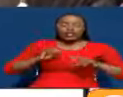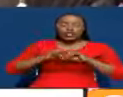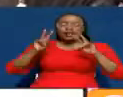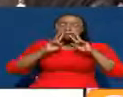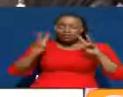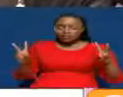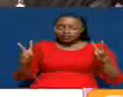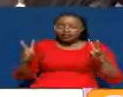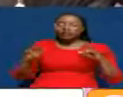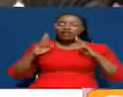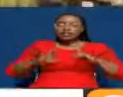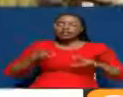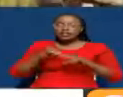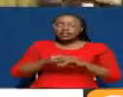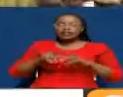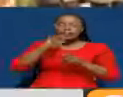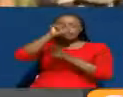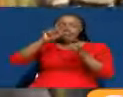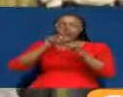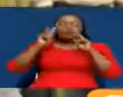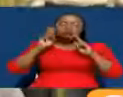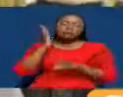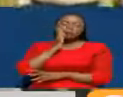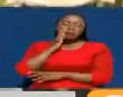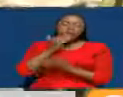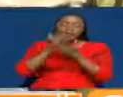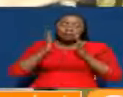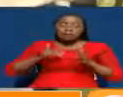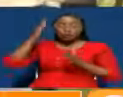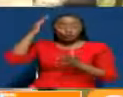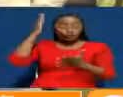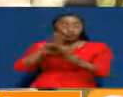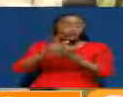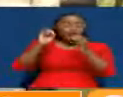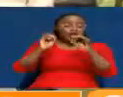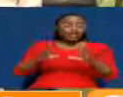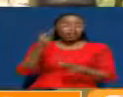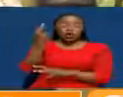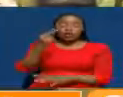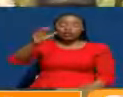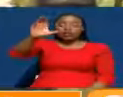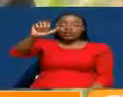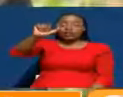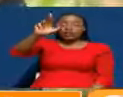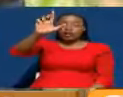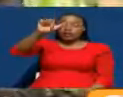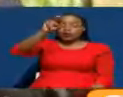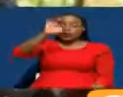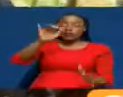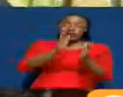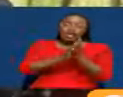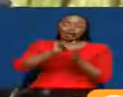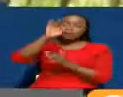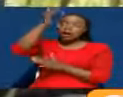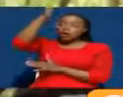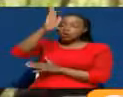peace, rest in perfect peace, mommy. Na kuna mwenye anajua ukweli isipokuwa Caroline na Mungu wake. Caroline Kangogo